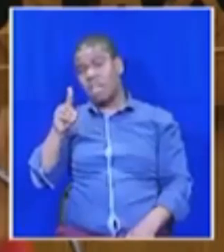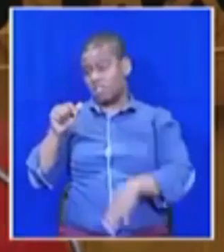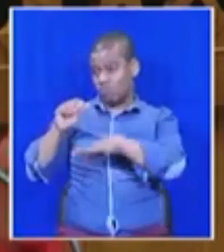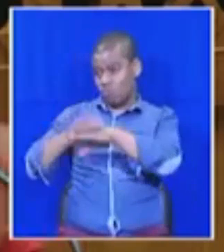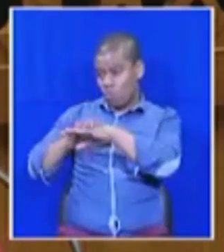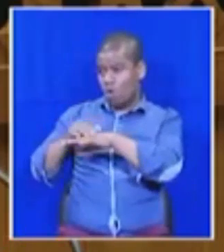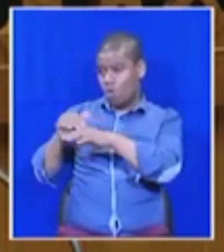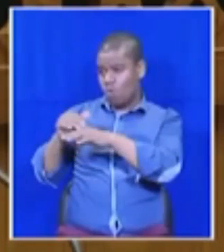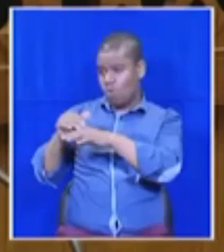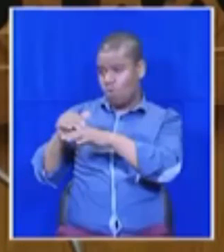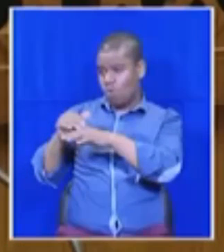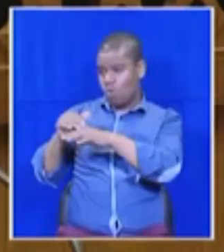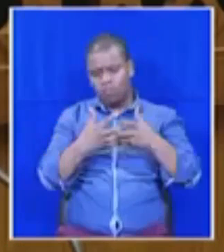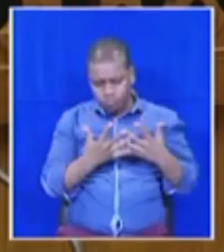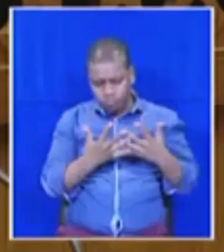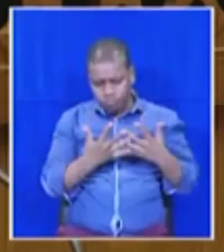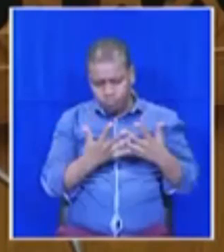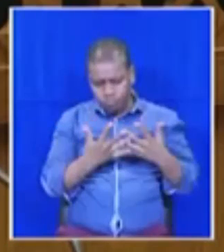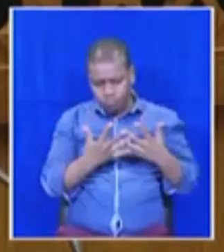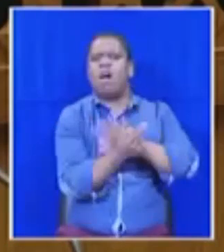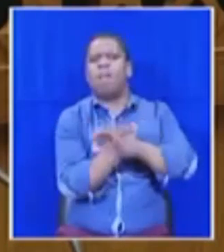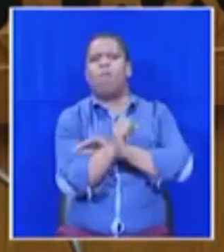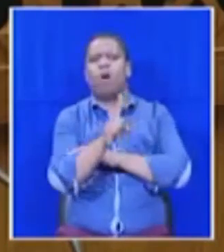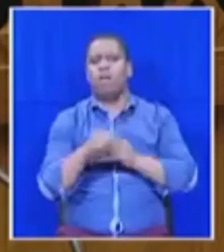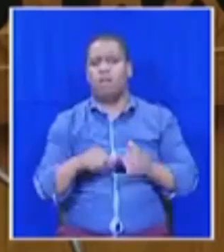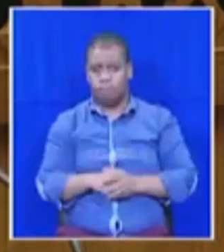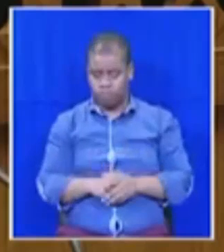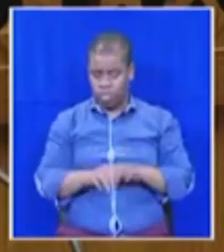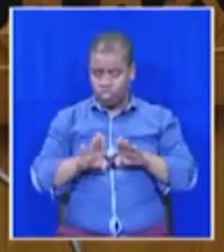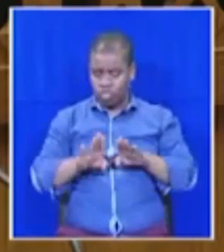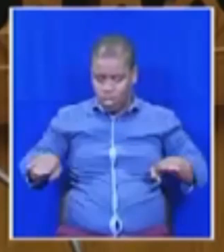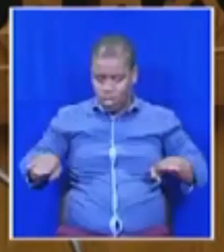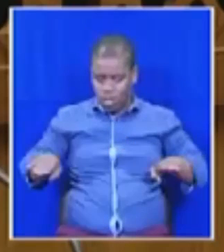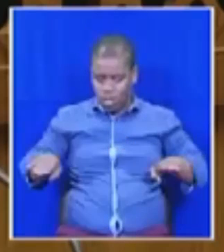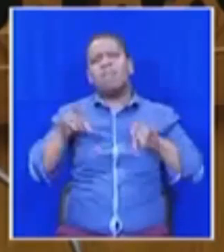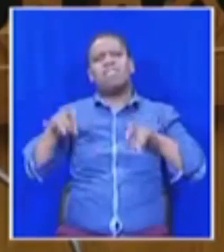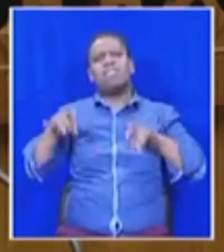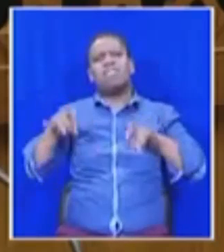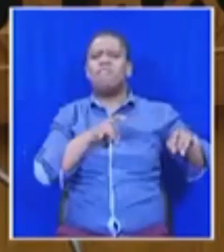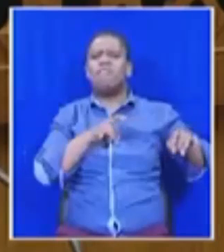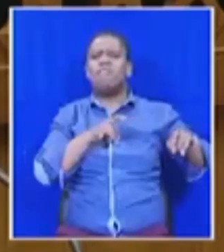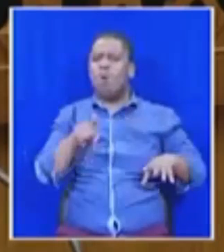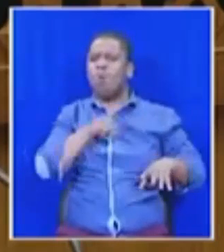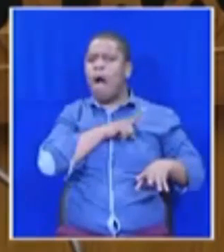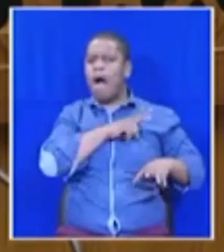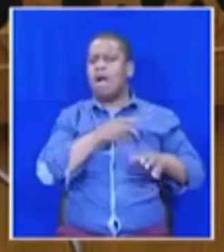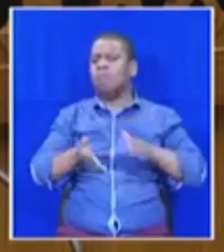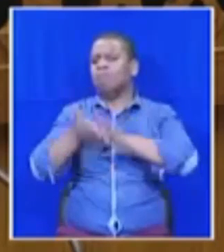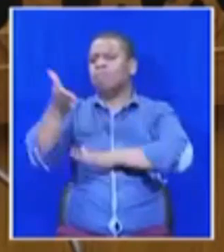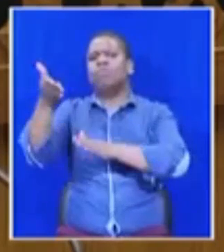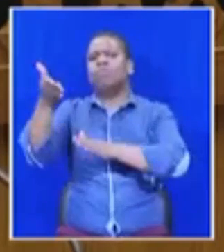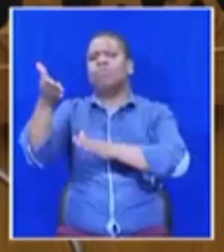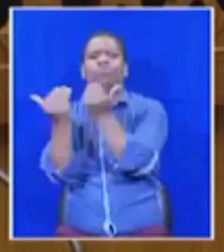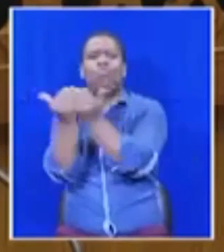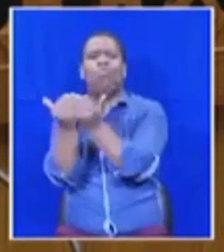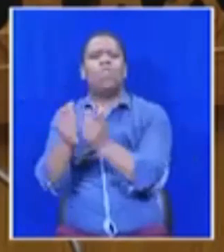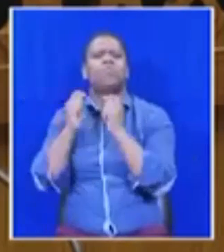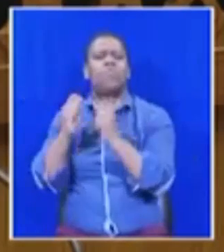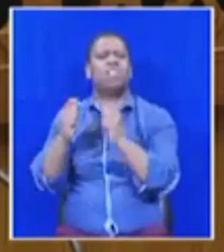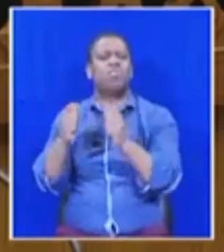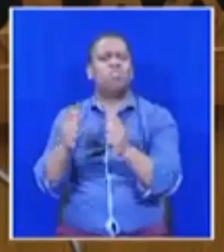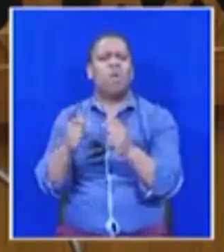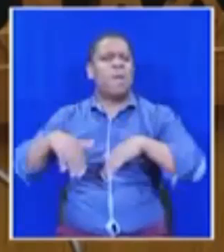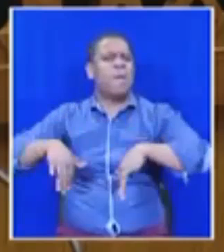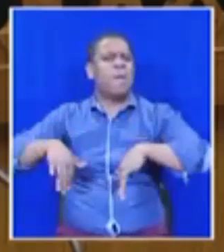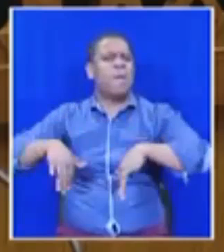what is happening at the ground. The children still go to school without transport, and yet the state is